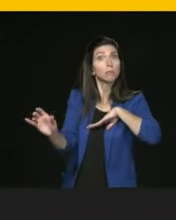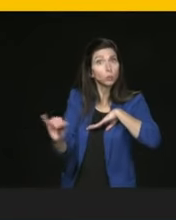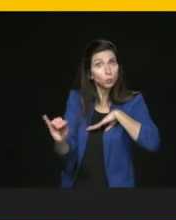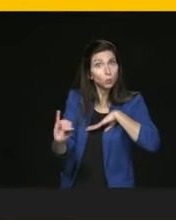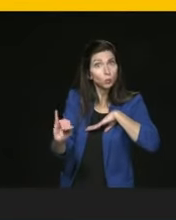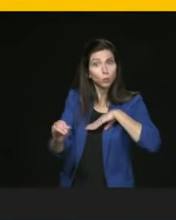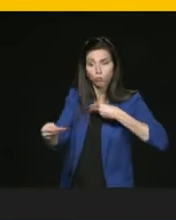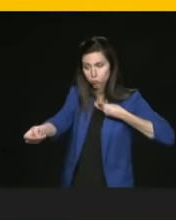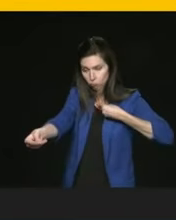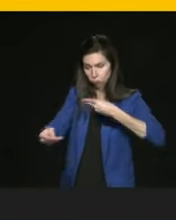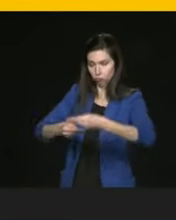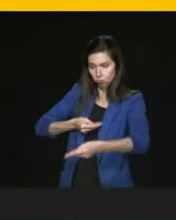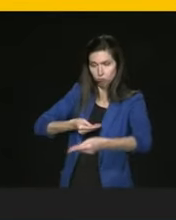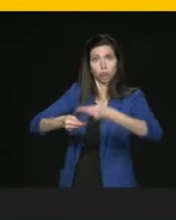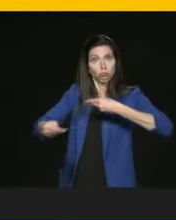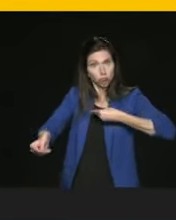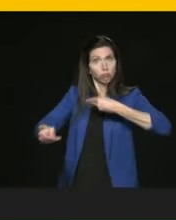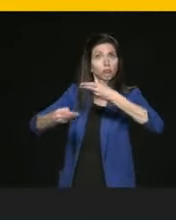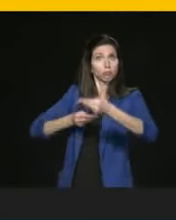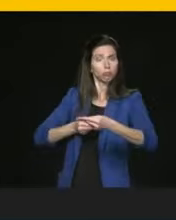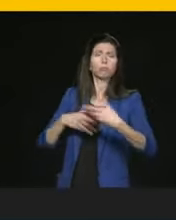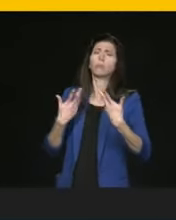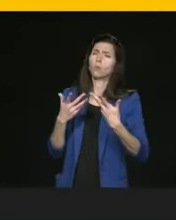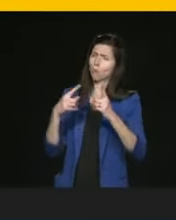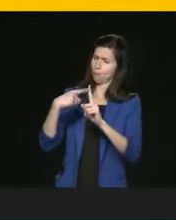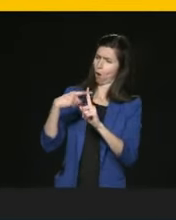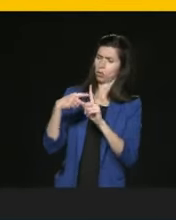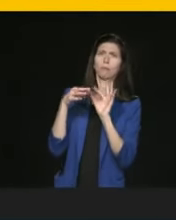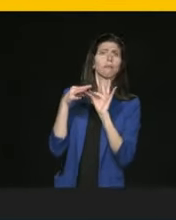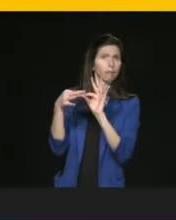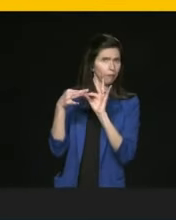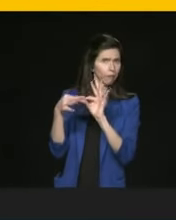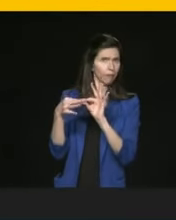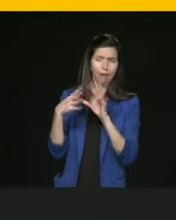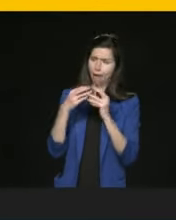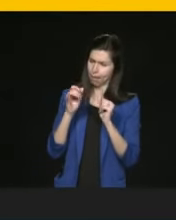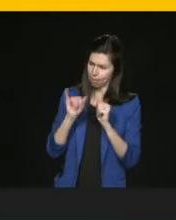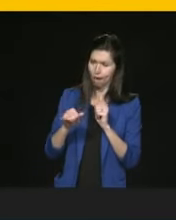very positive, and we work very hard to maintain a good, strong relationship.